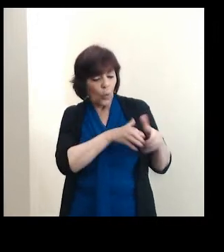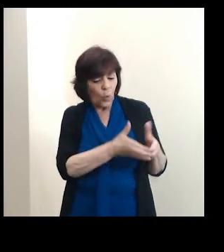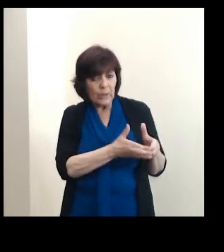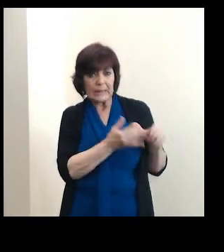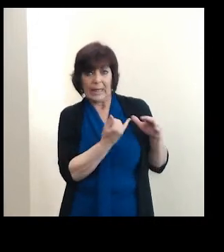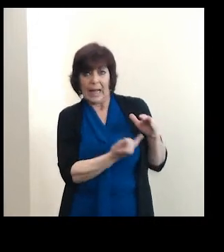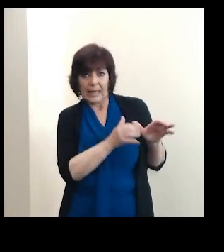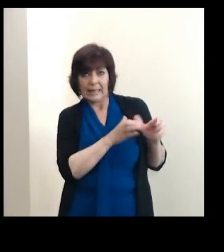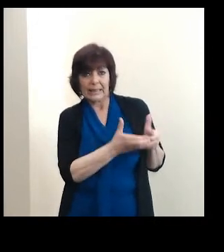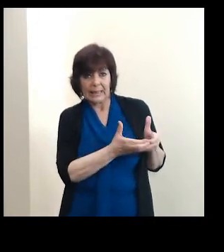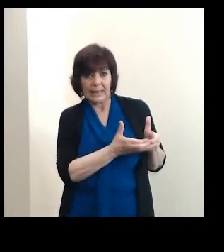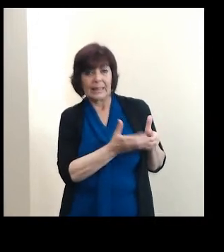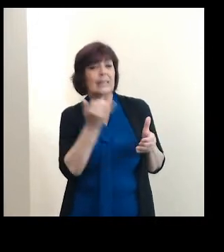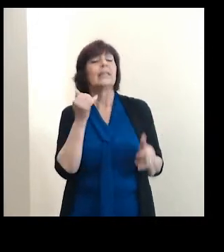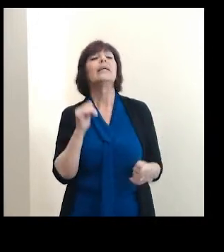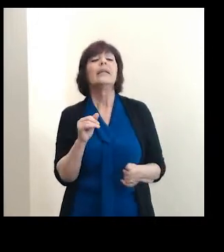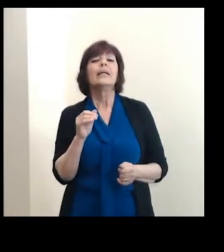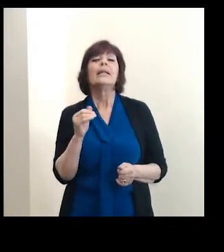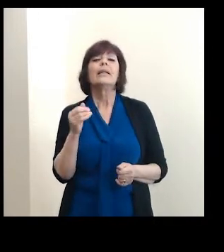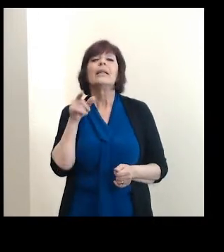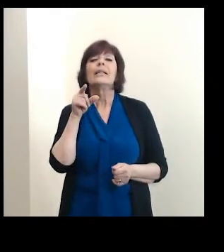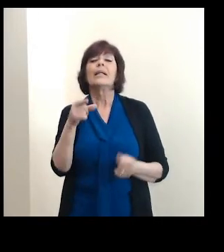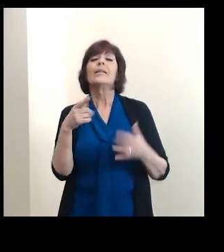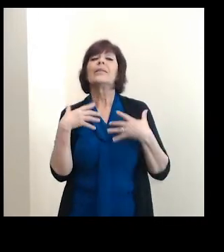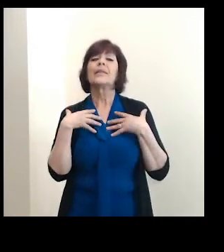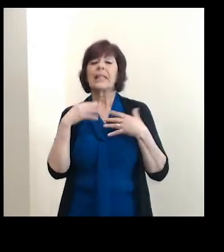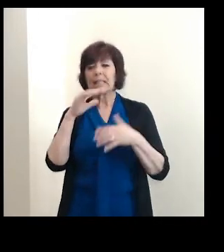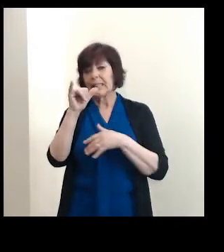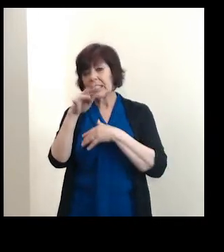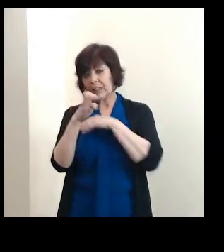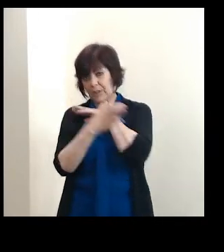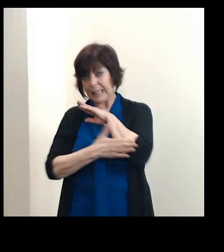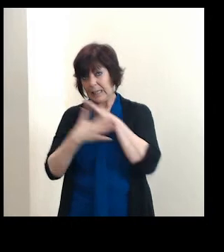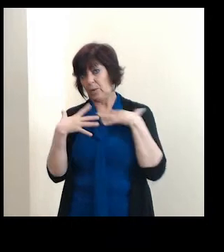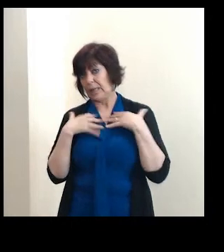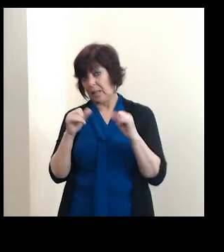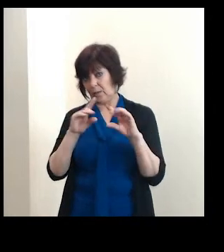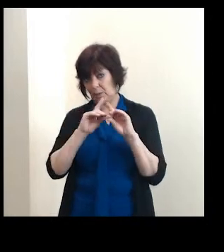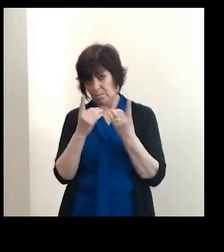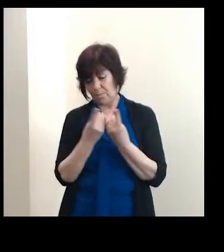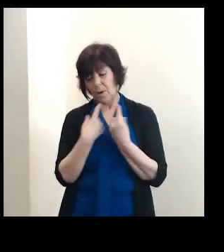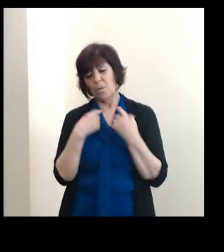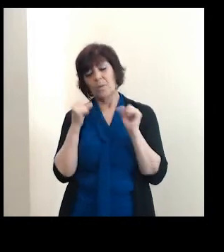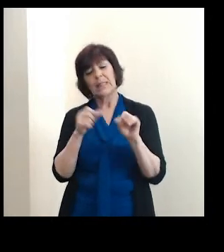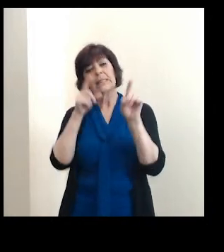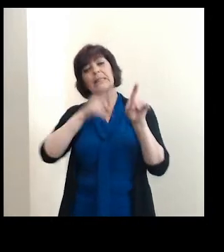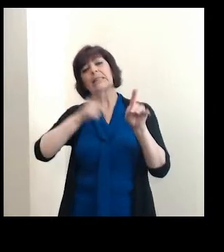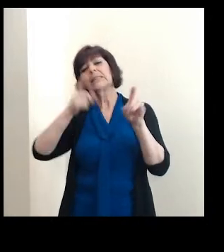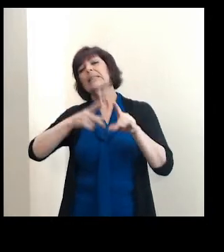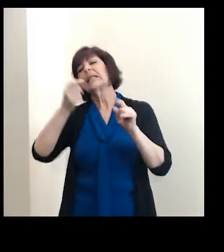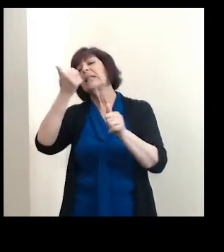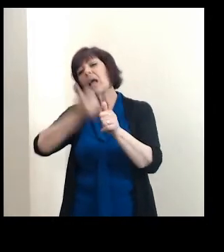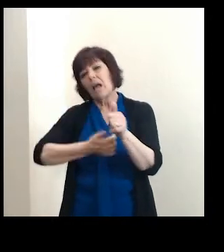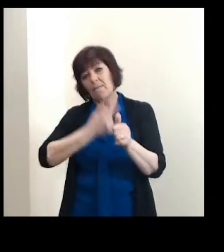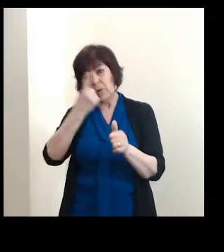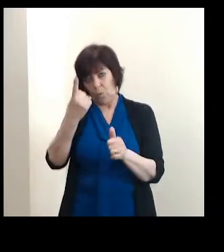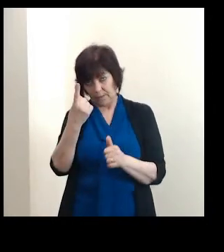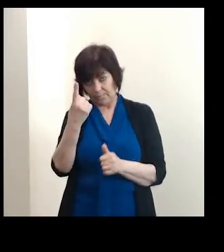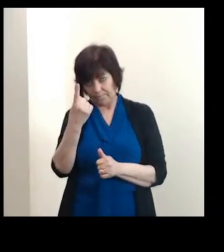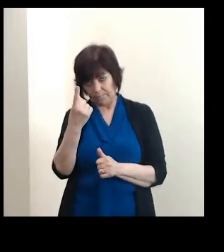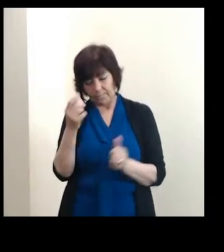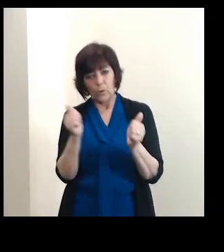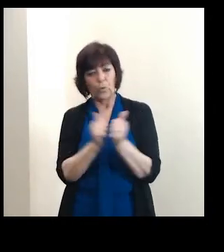unless we know who is positive. So at the Erie County Health Department, we are able to test everybody with both